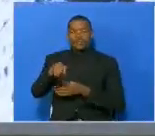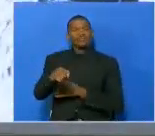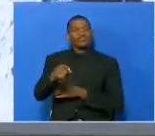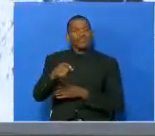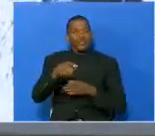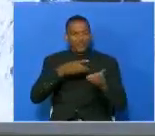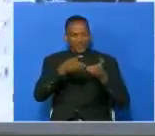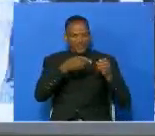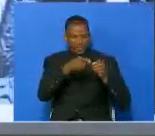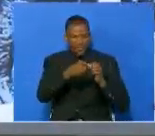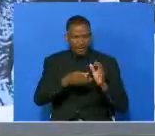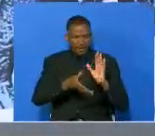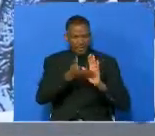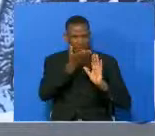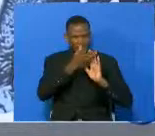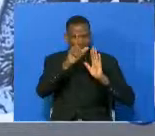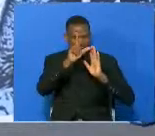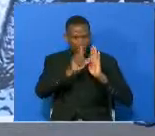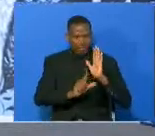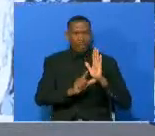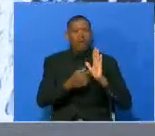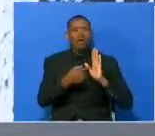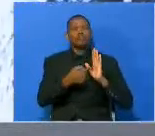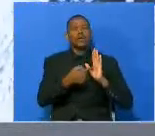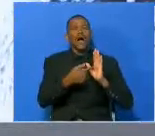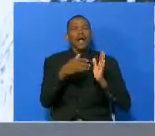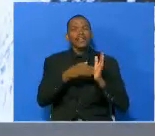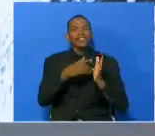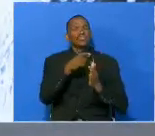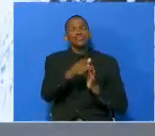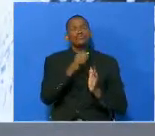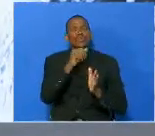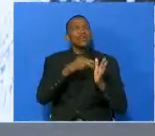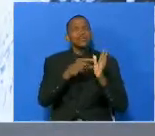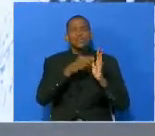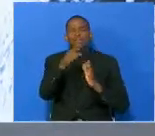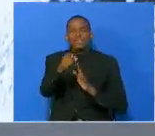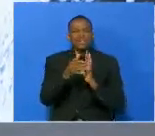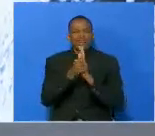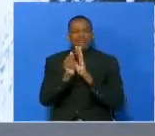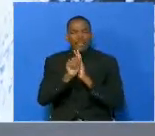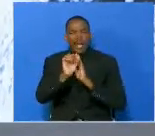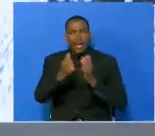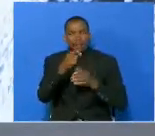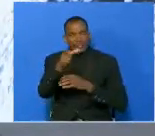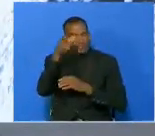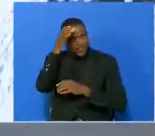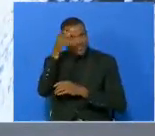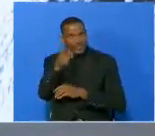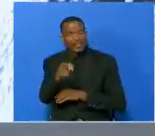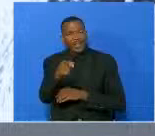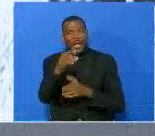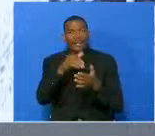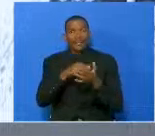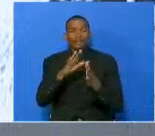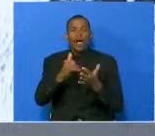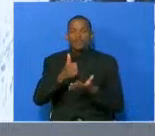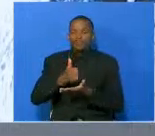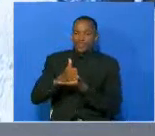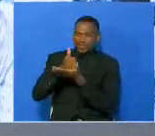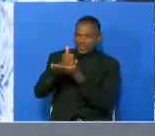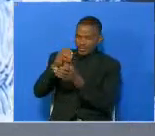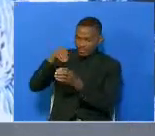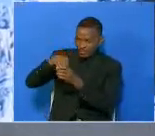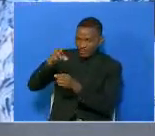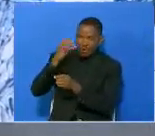very low, and some of those factors is not due to a child's capability, but to how their system is at home